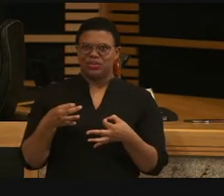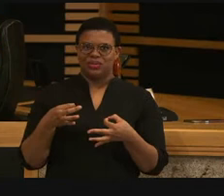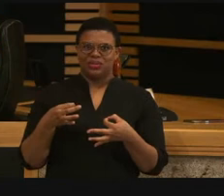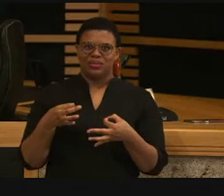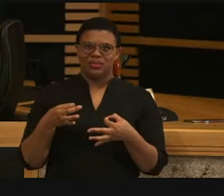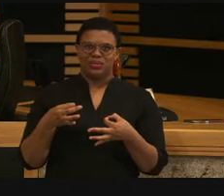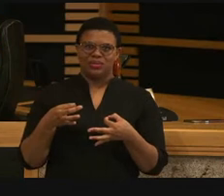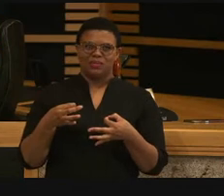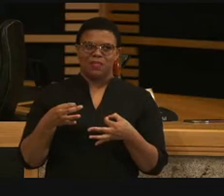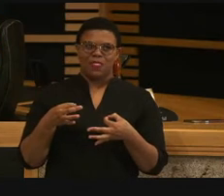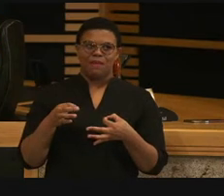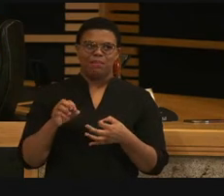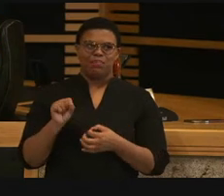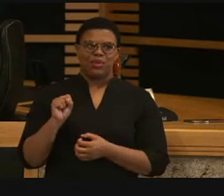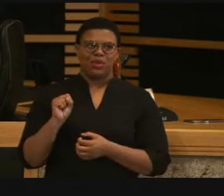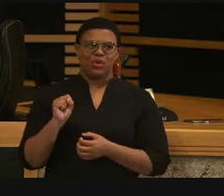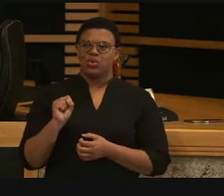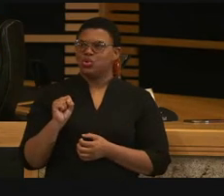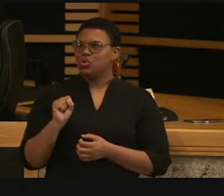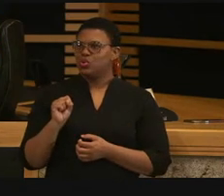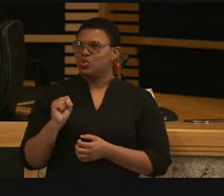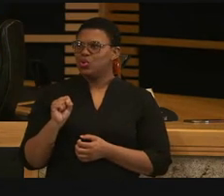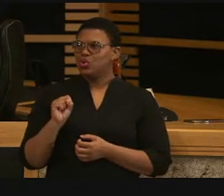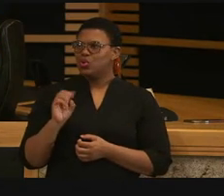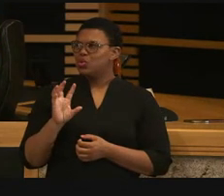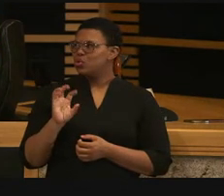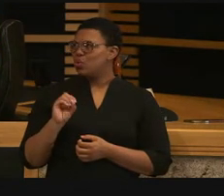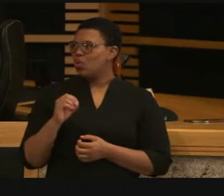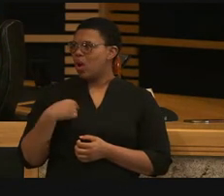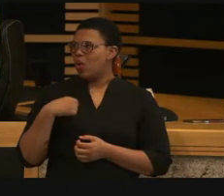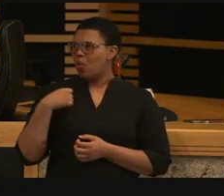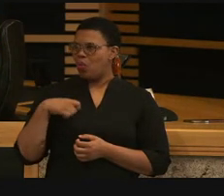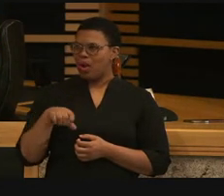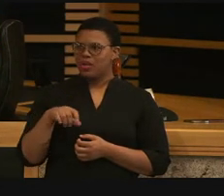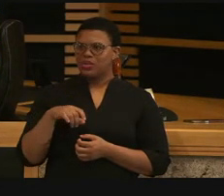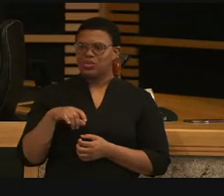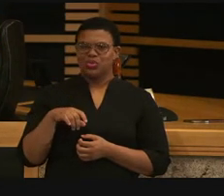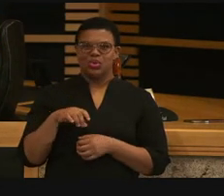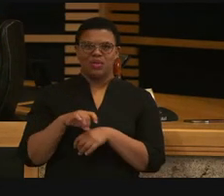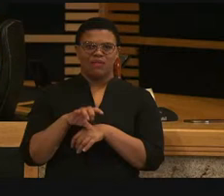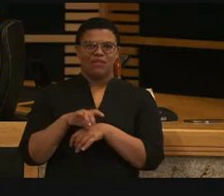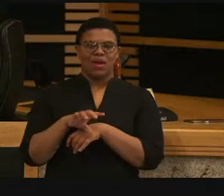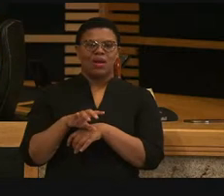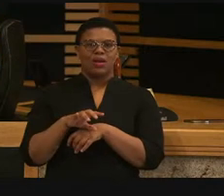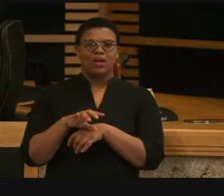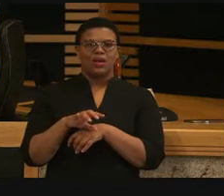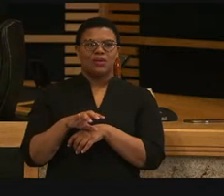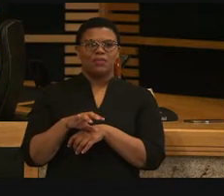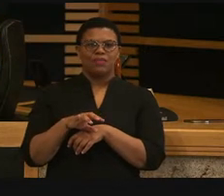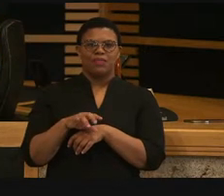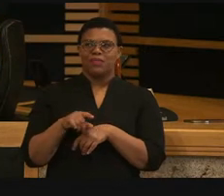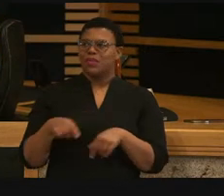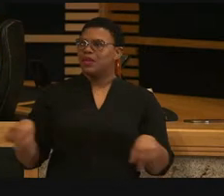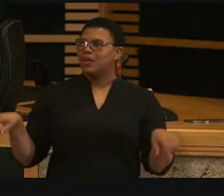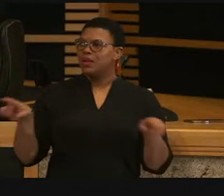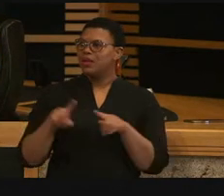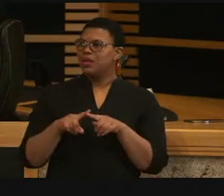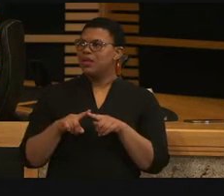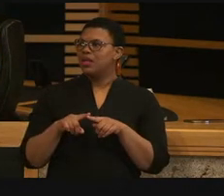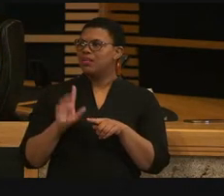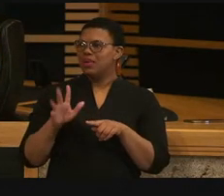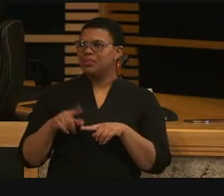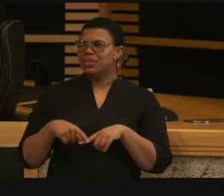So I would like to advise that the decisions on motions that we have taken also stand